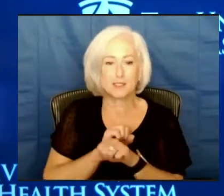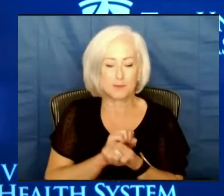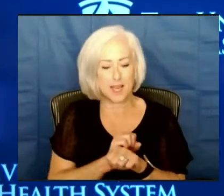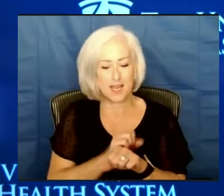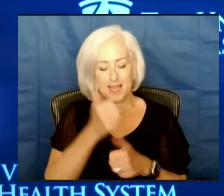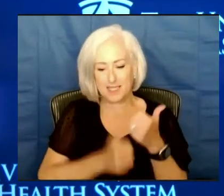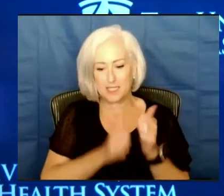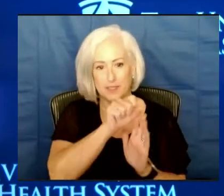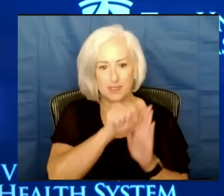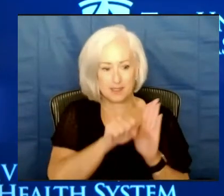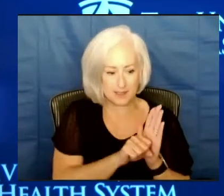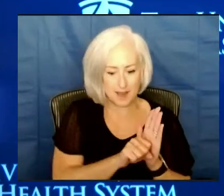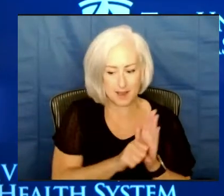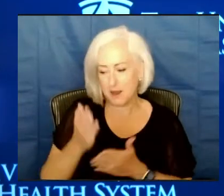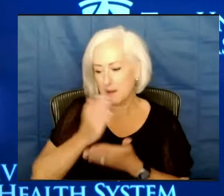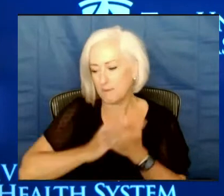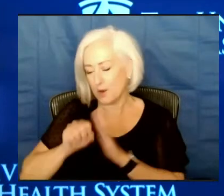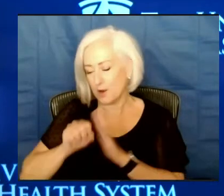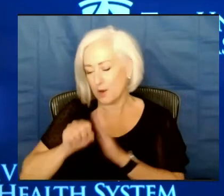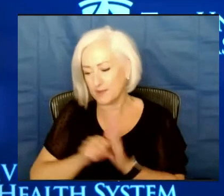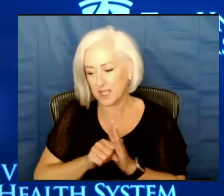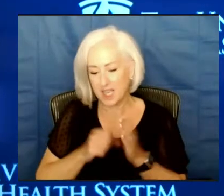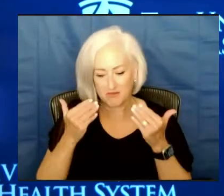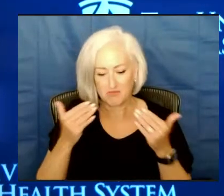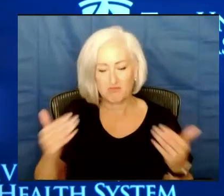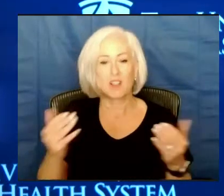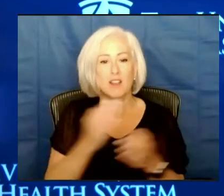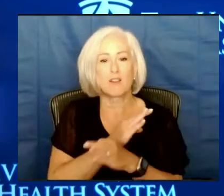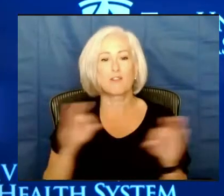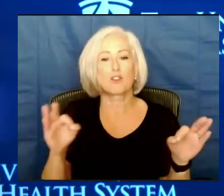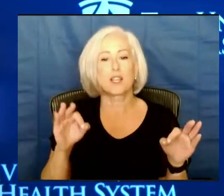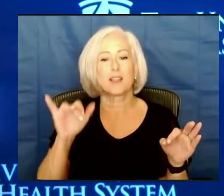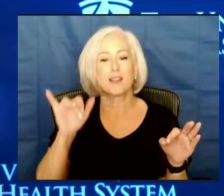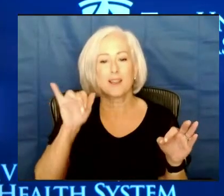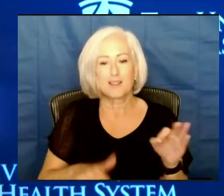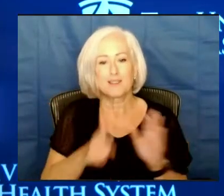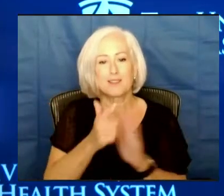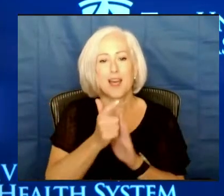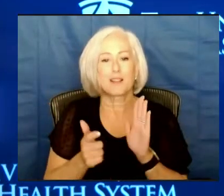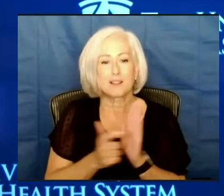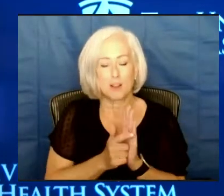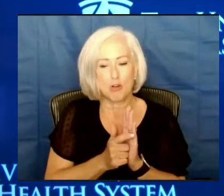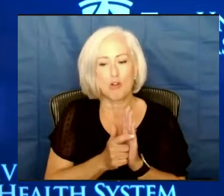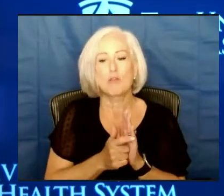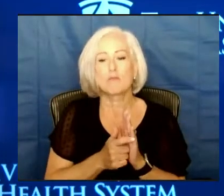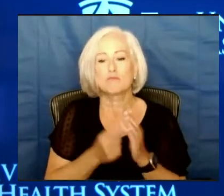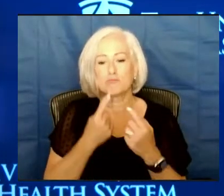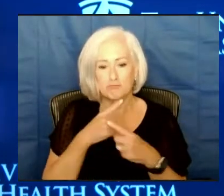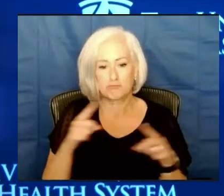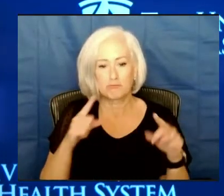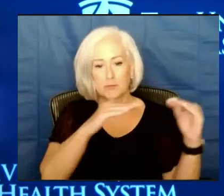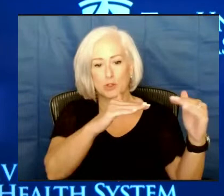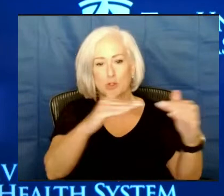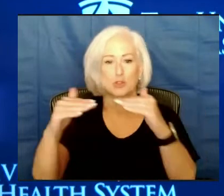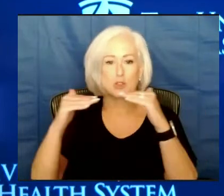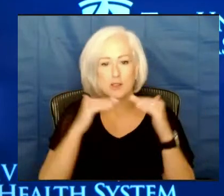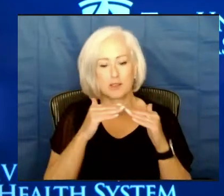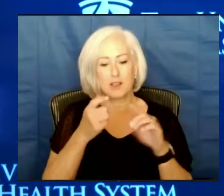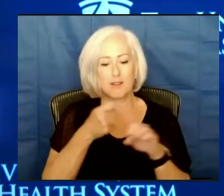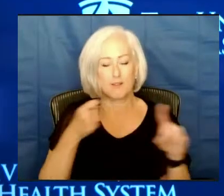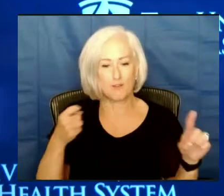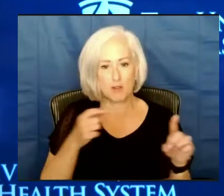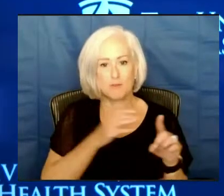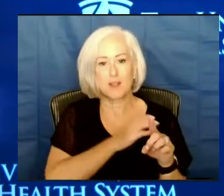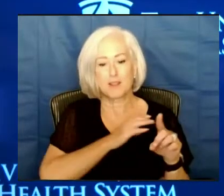states are henceforward shall be free. And upon this act, sincerely believed to be an act of justice, warranted by the Constitution, upon